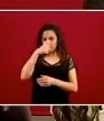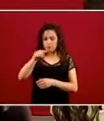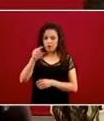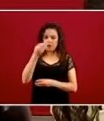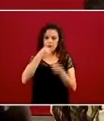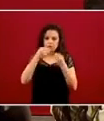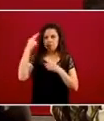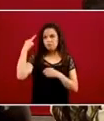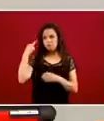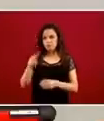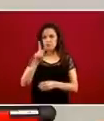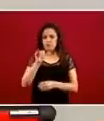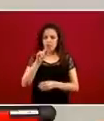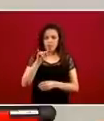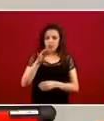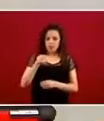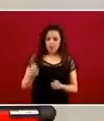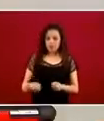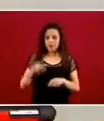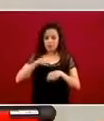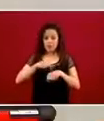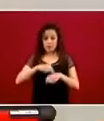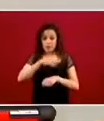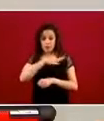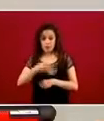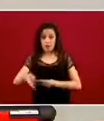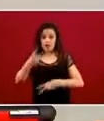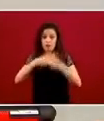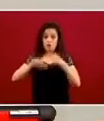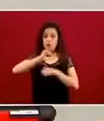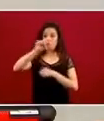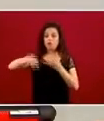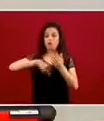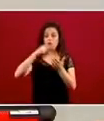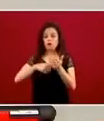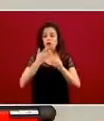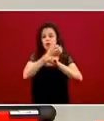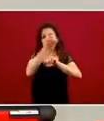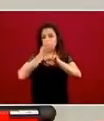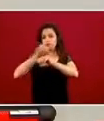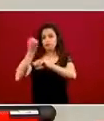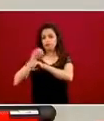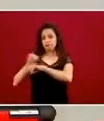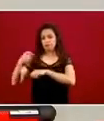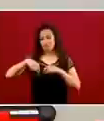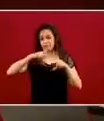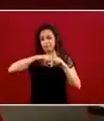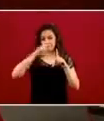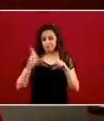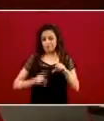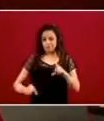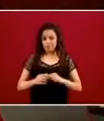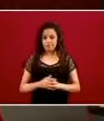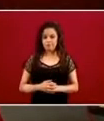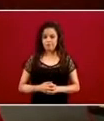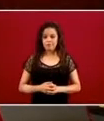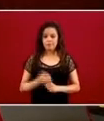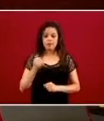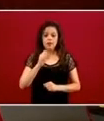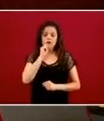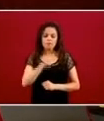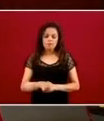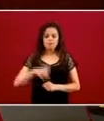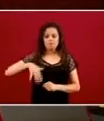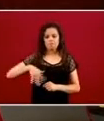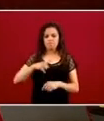this initial compensation. For example, there are doctors that are gonna have to move from